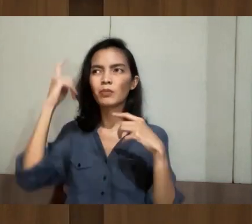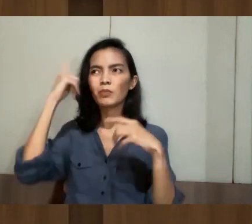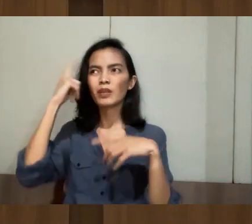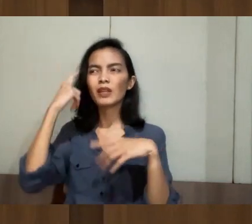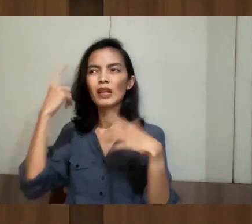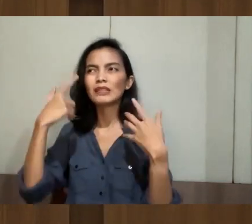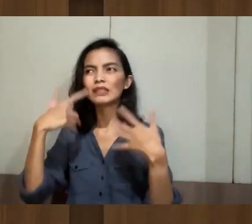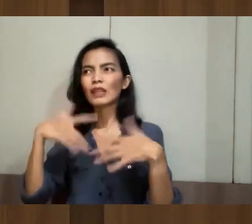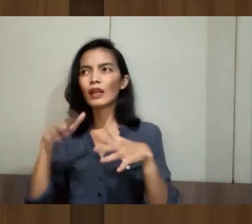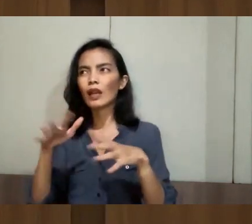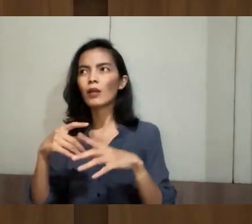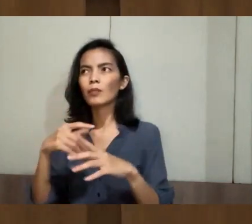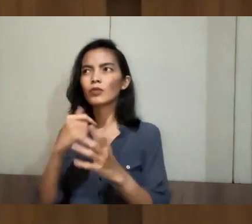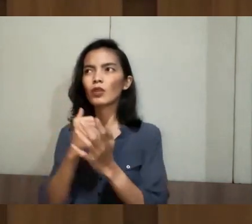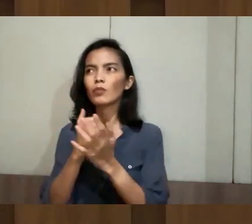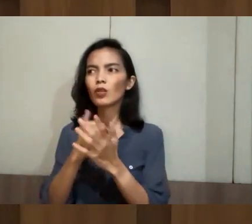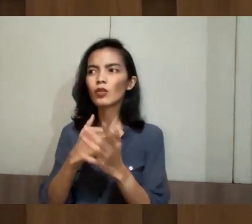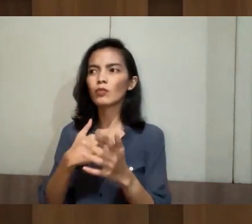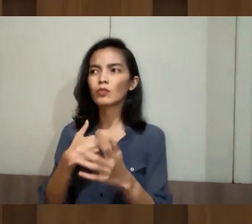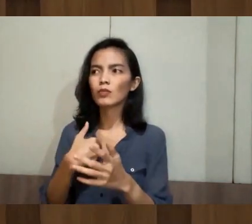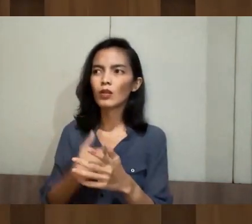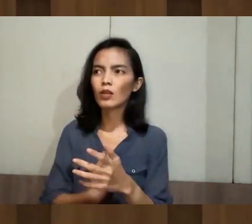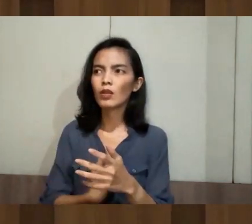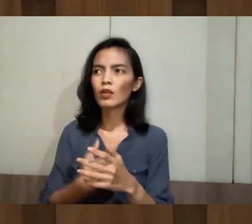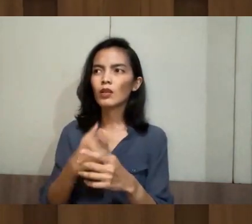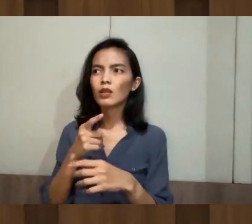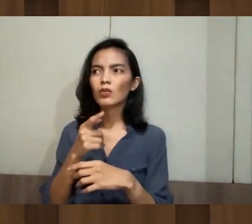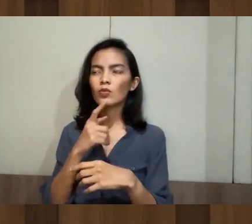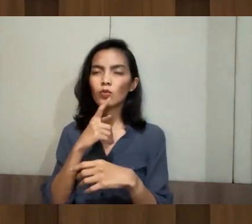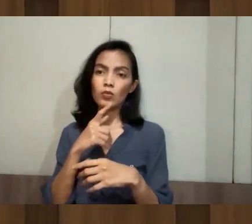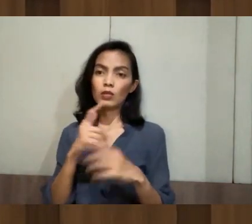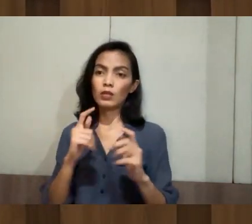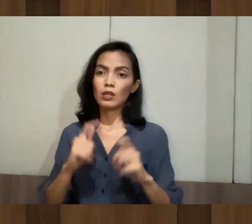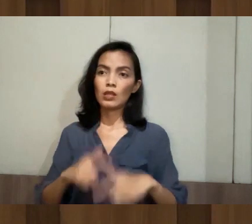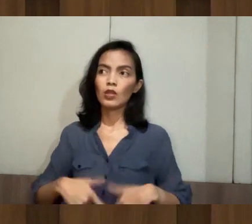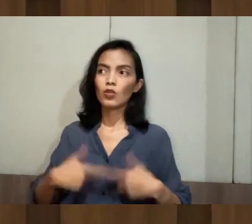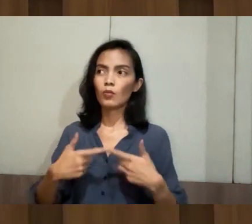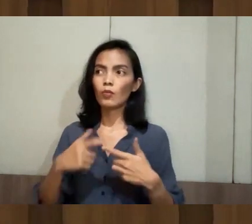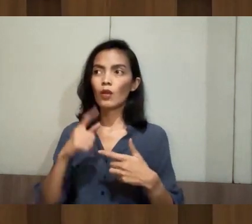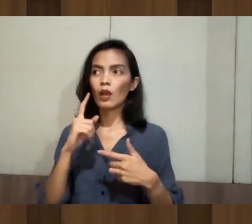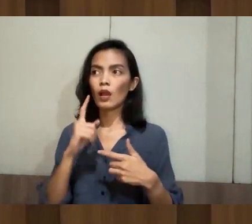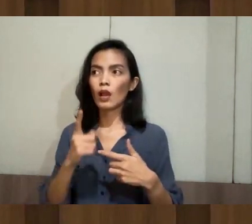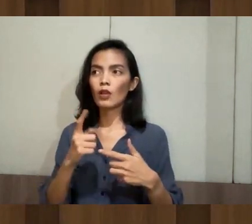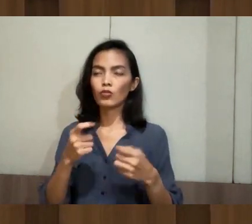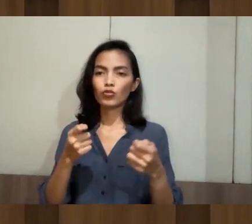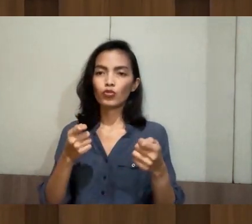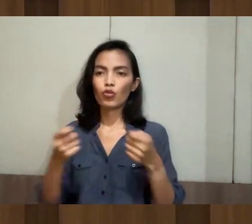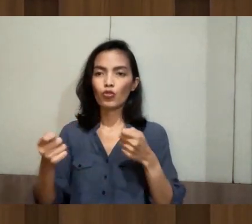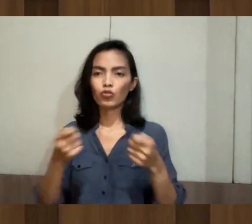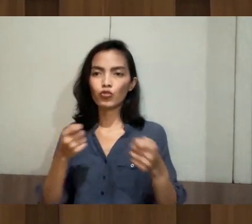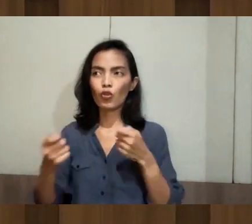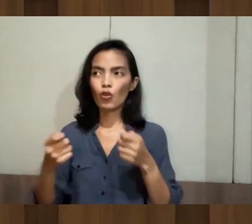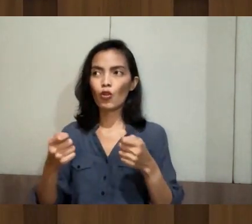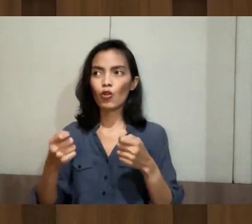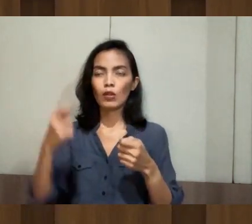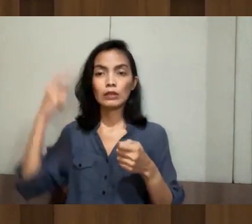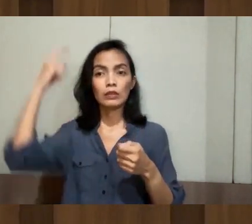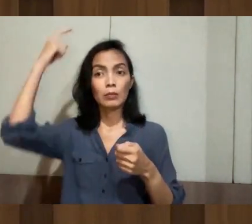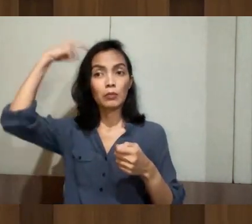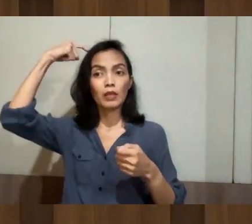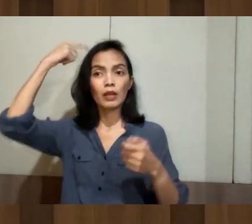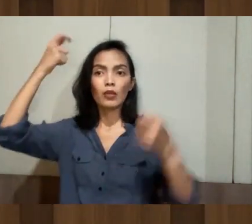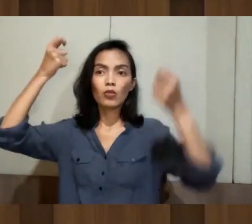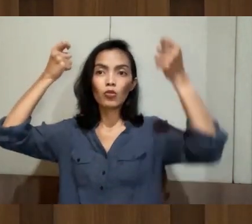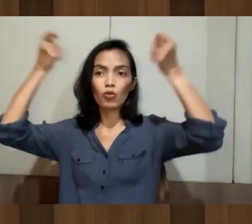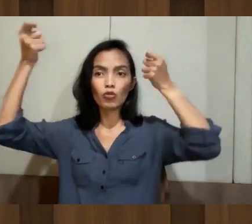this endless kind of train of thoughts, and it gets overwhelming. And that is why we need to